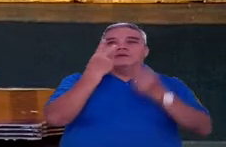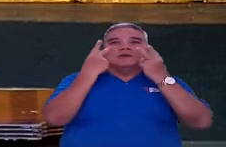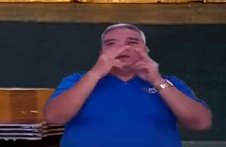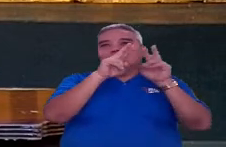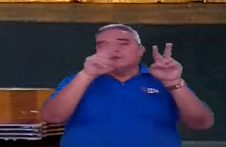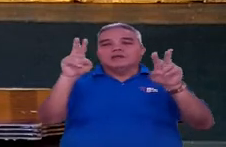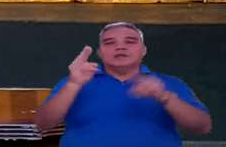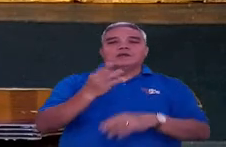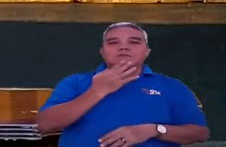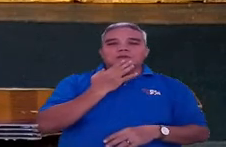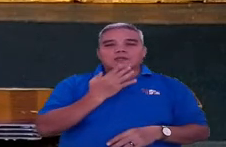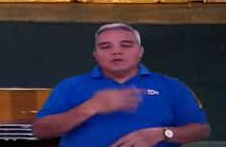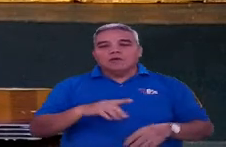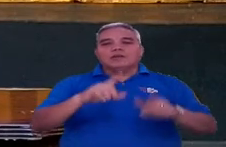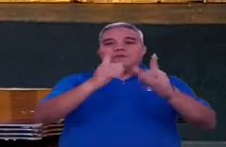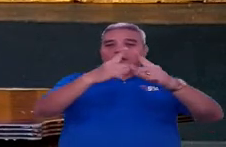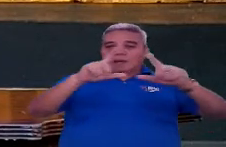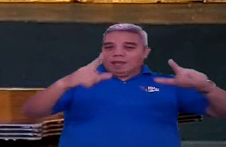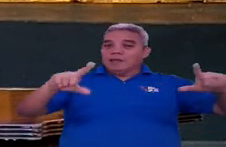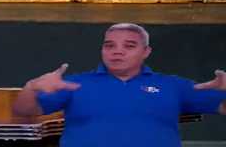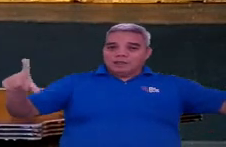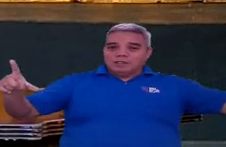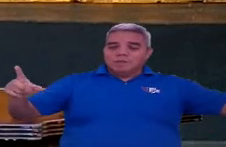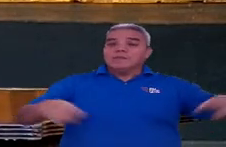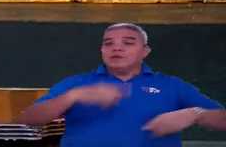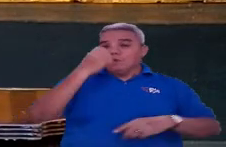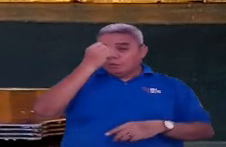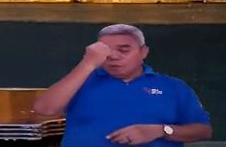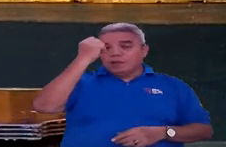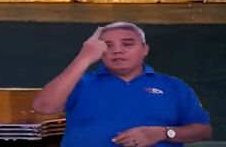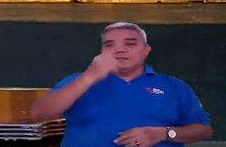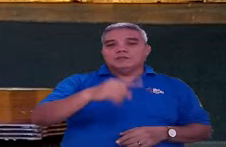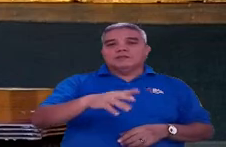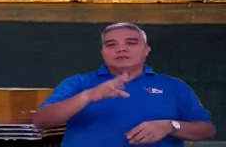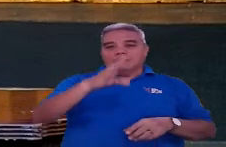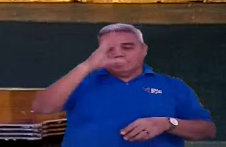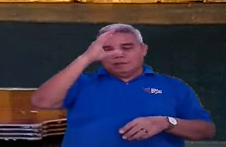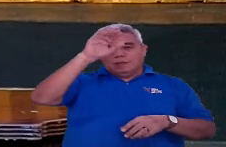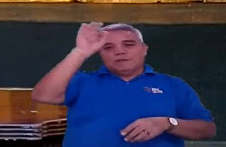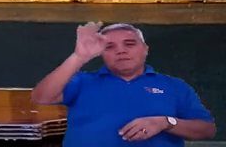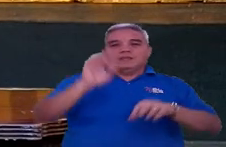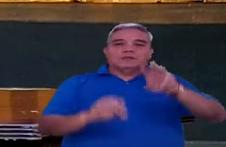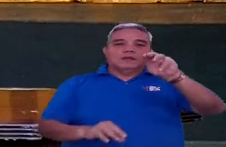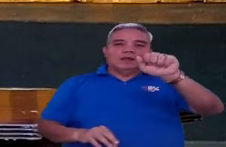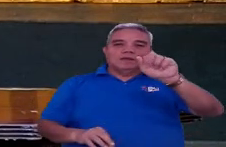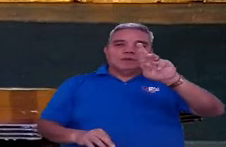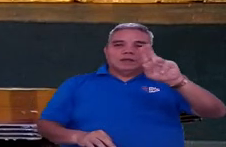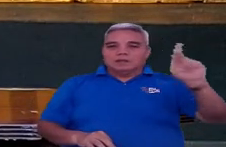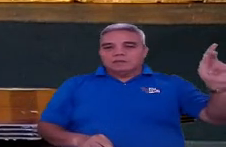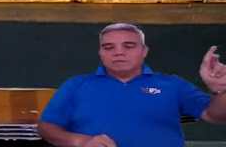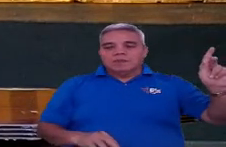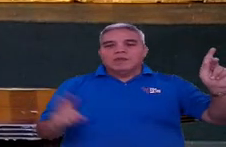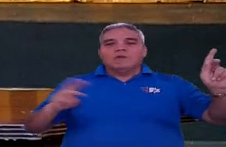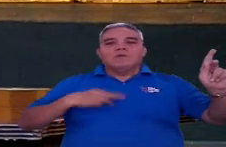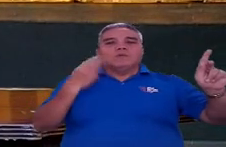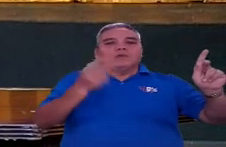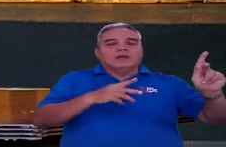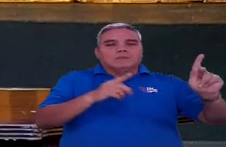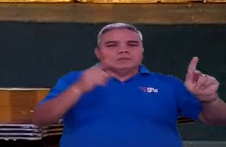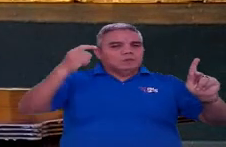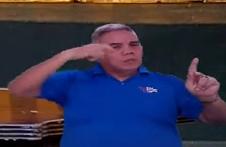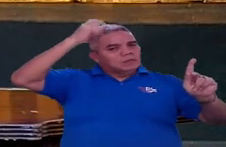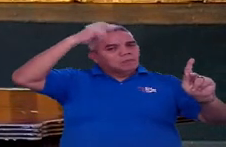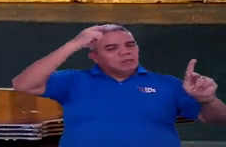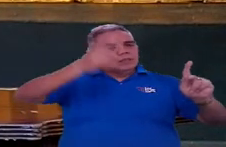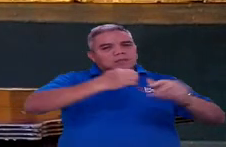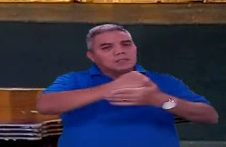with their color, with their language. And you have to understand us, Brother Mark, right? But you know what? We are more smarter